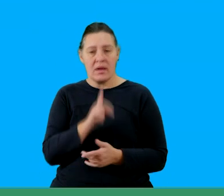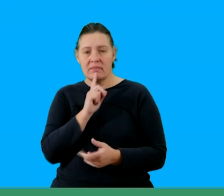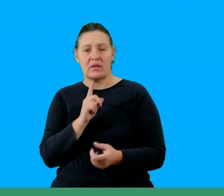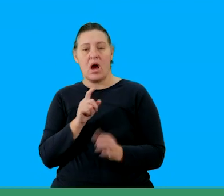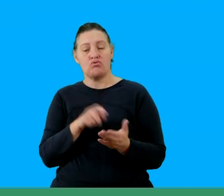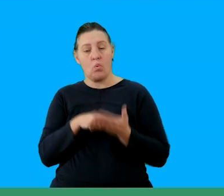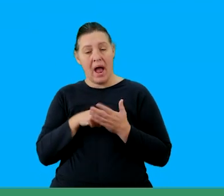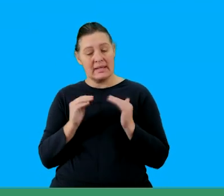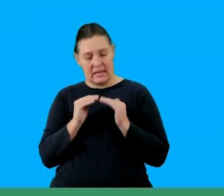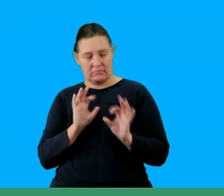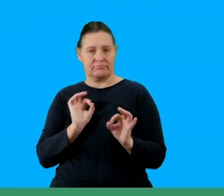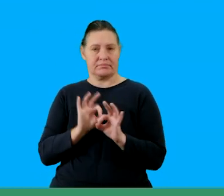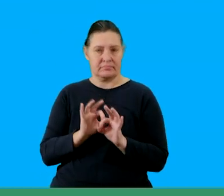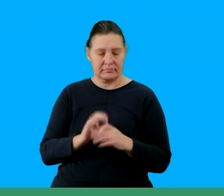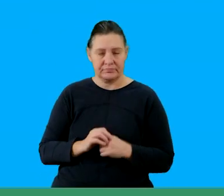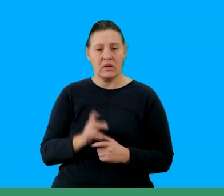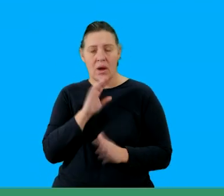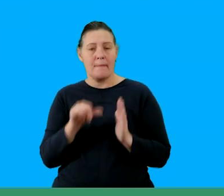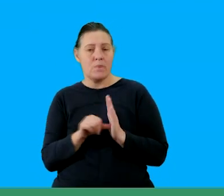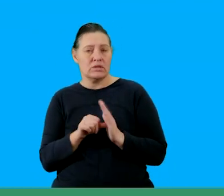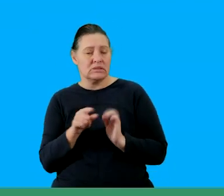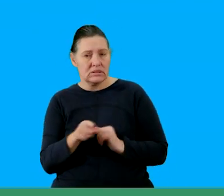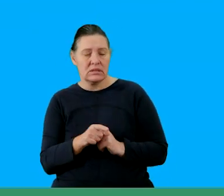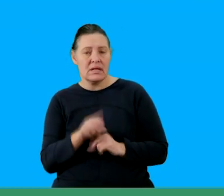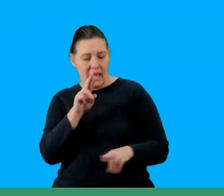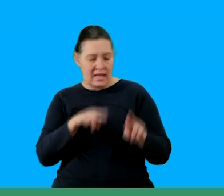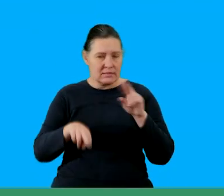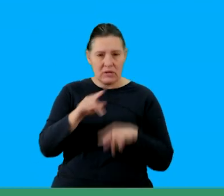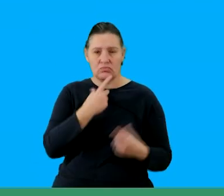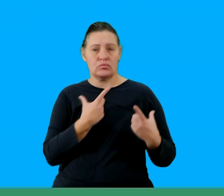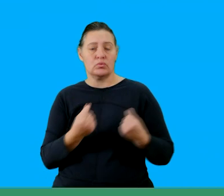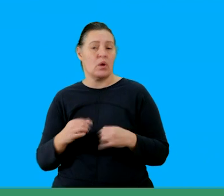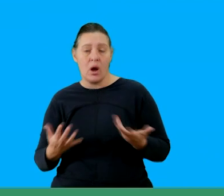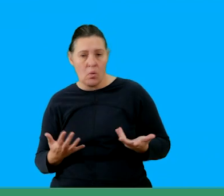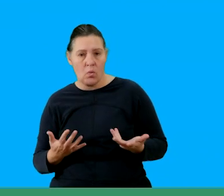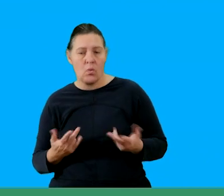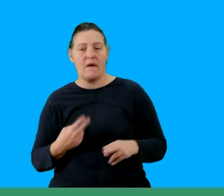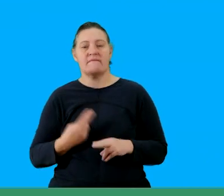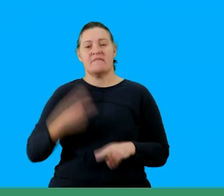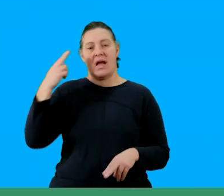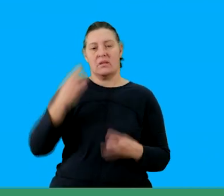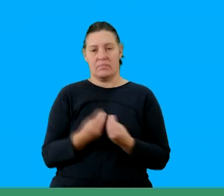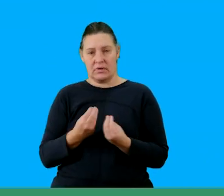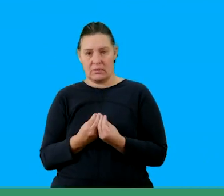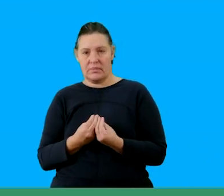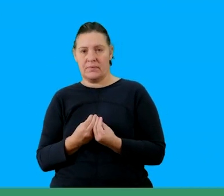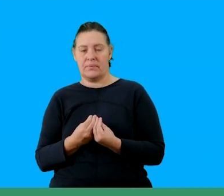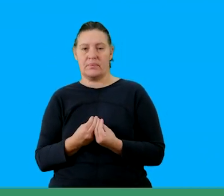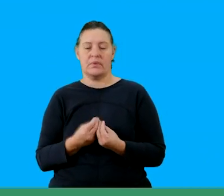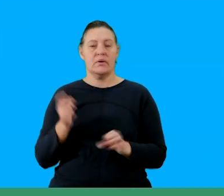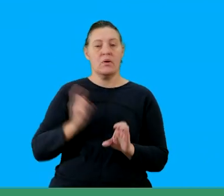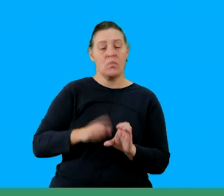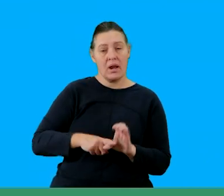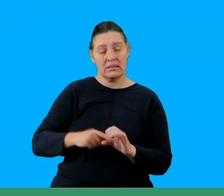it meets the required standards. So what is key here is that the inspection is done on a final product.